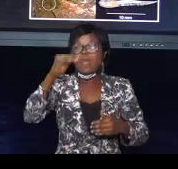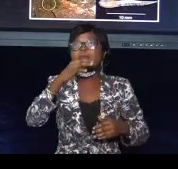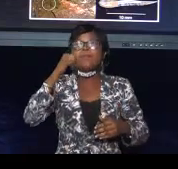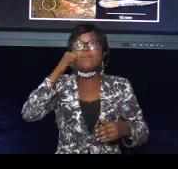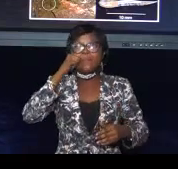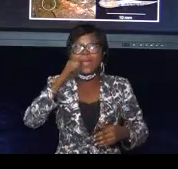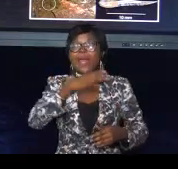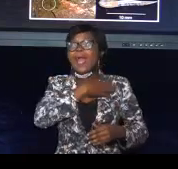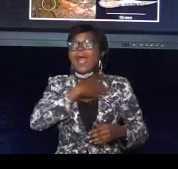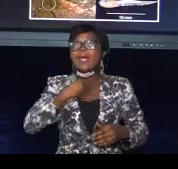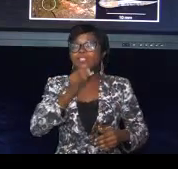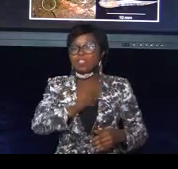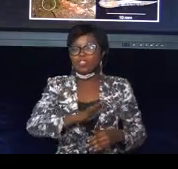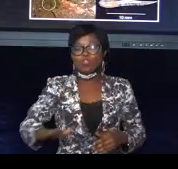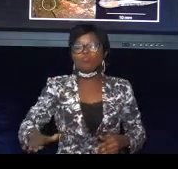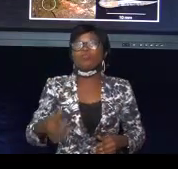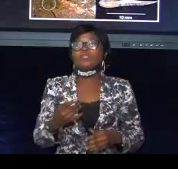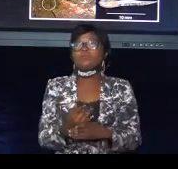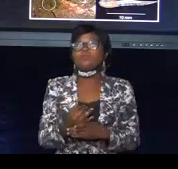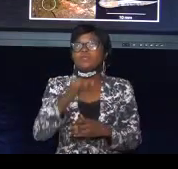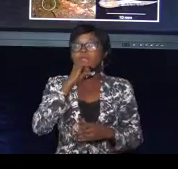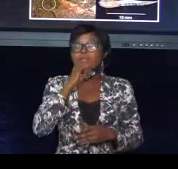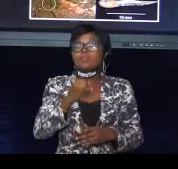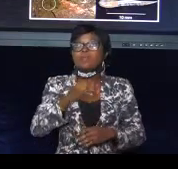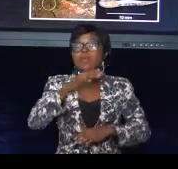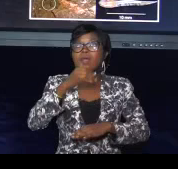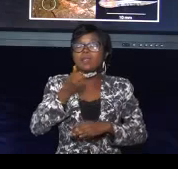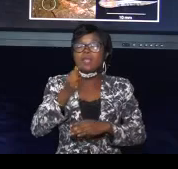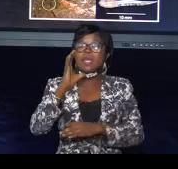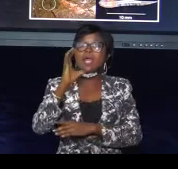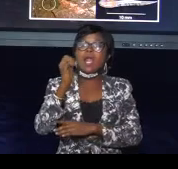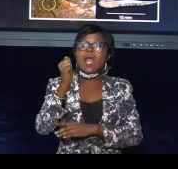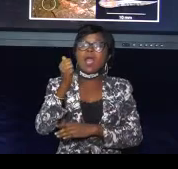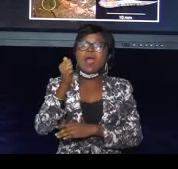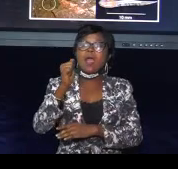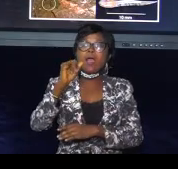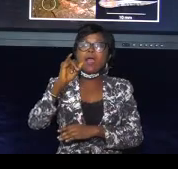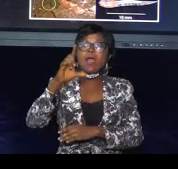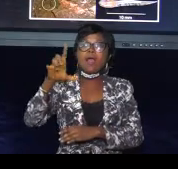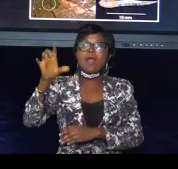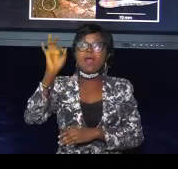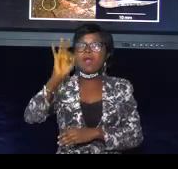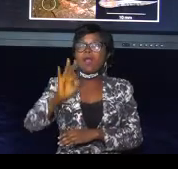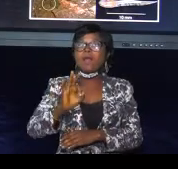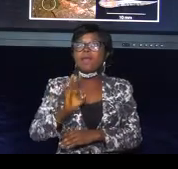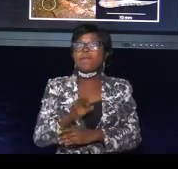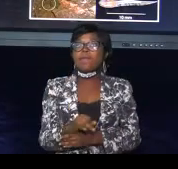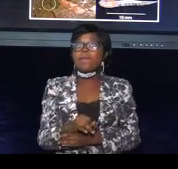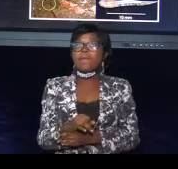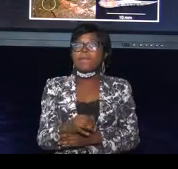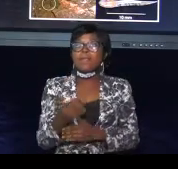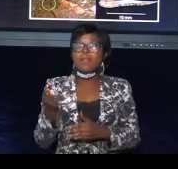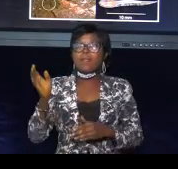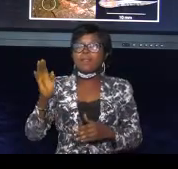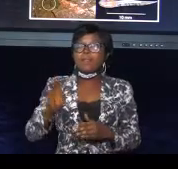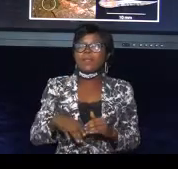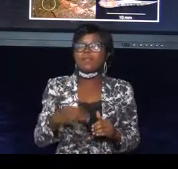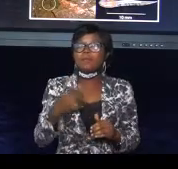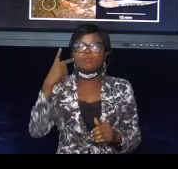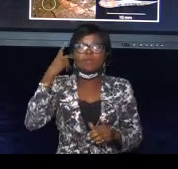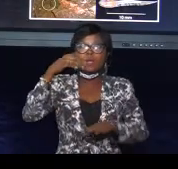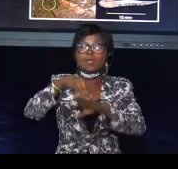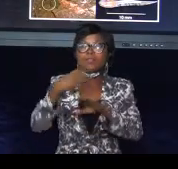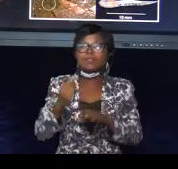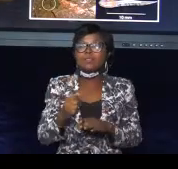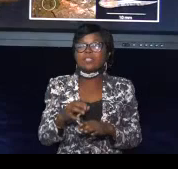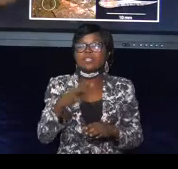elephant, the female cow, and the young one, the baby, as the calf, C-A-L-F. Then look